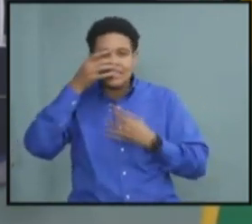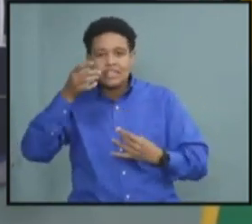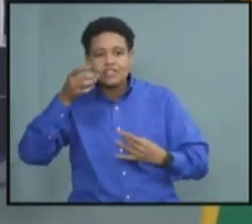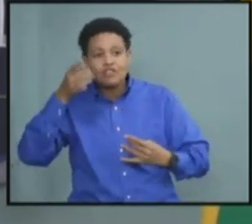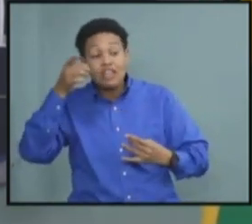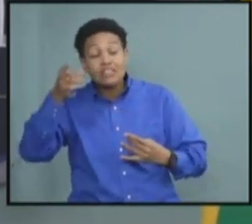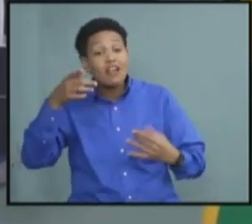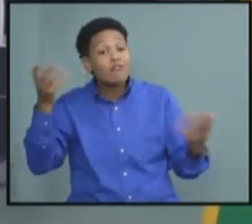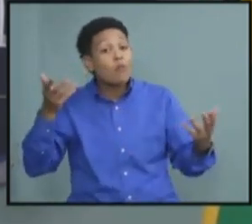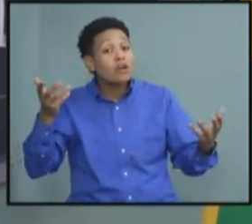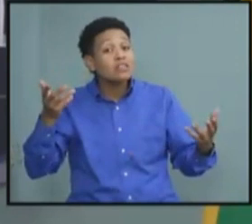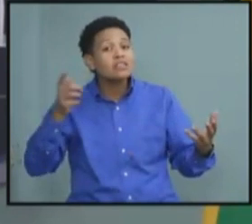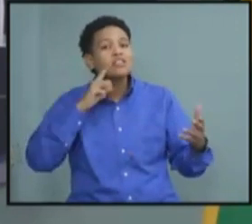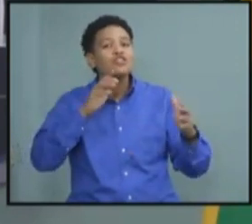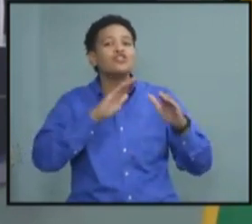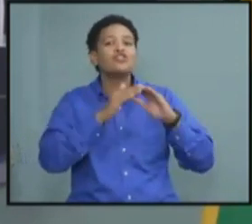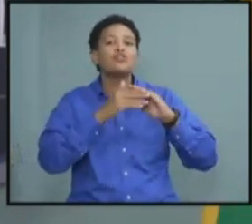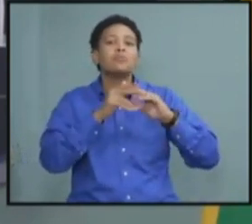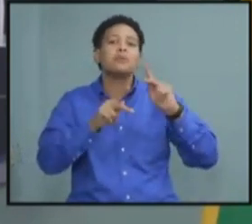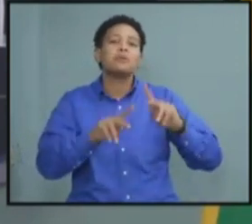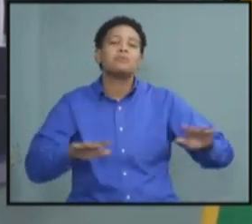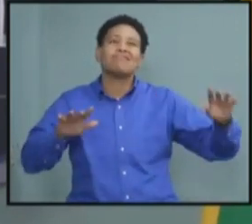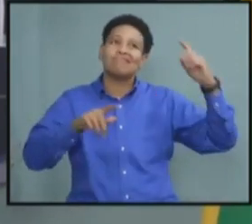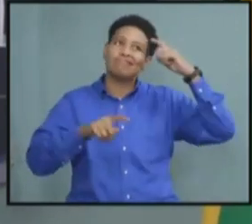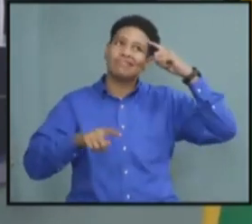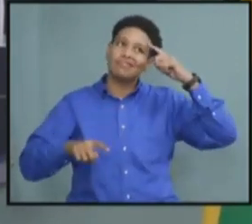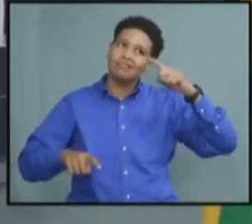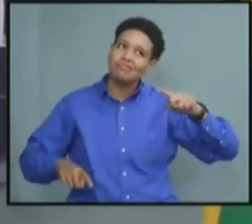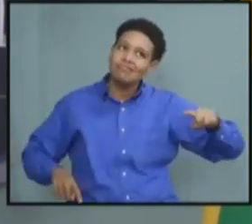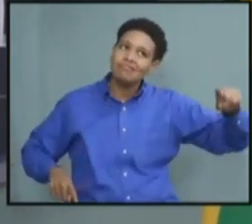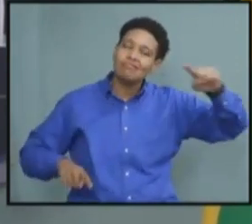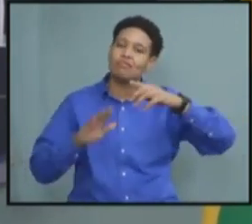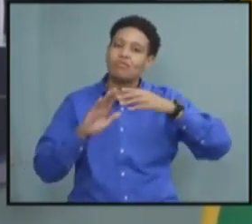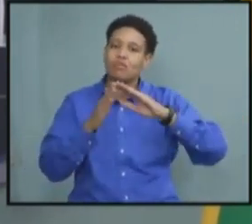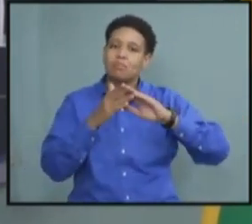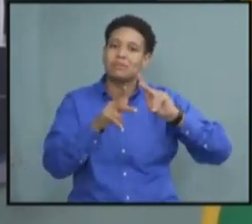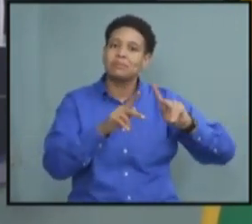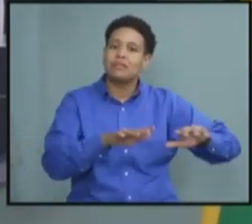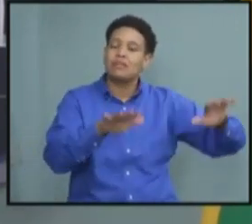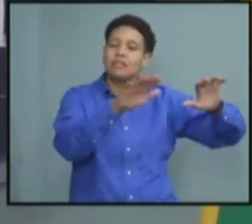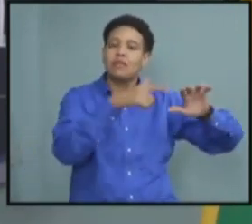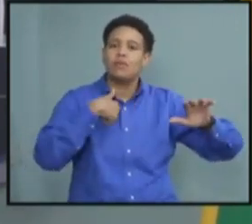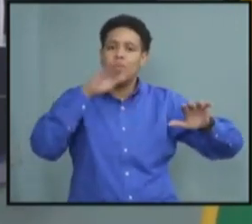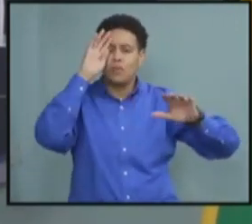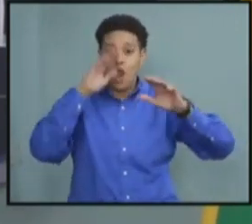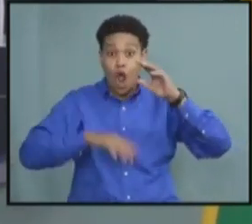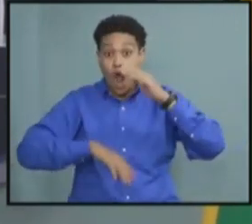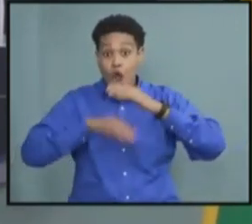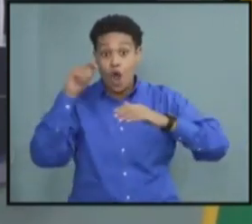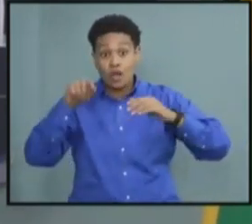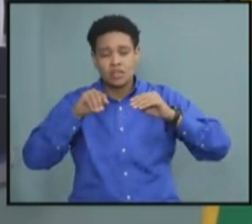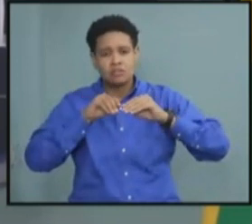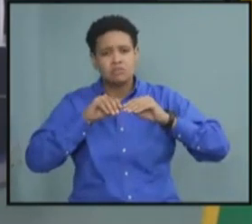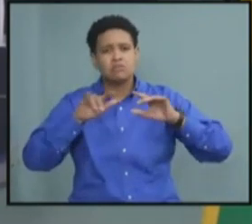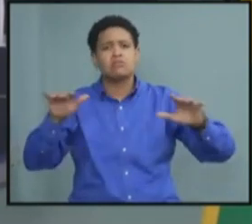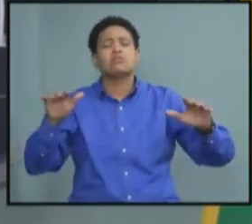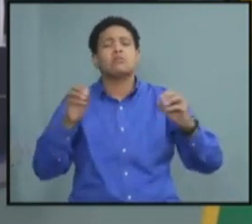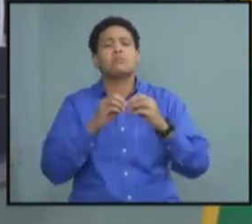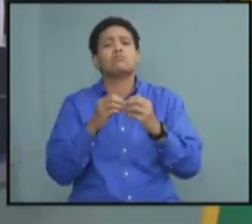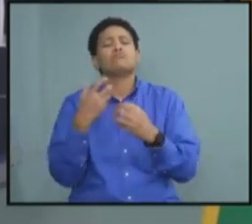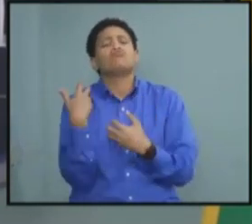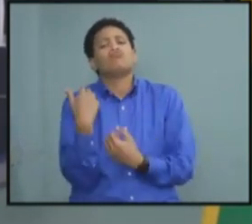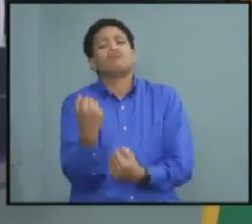interest of the Jamaican people, that we will come out of this epidemic as a stronger